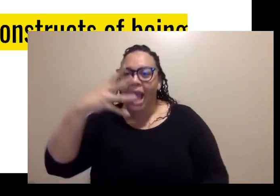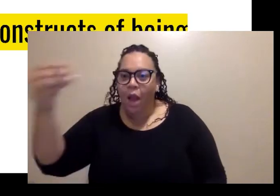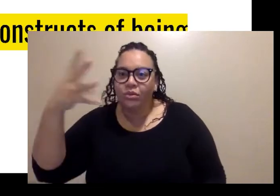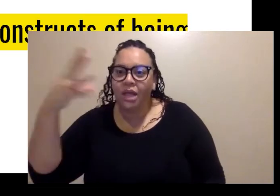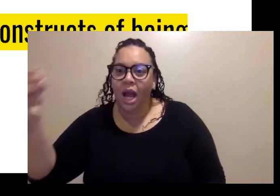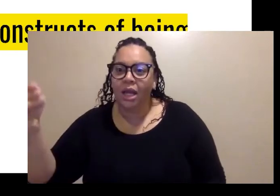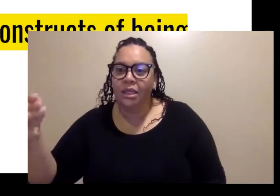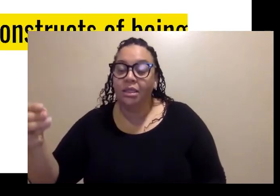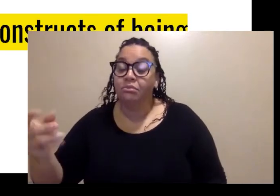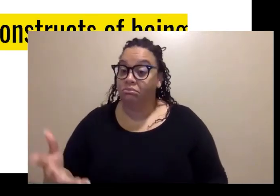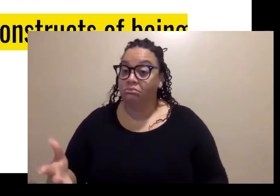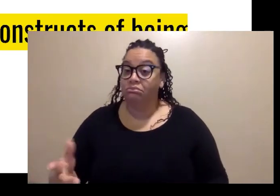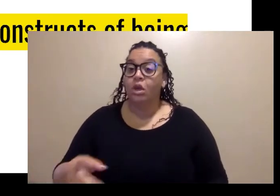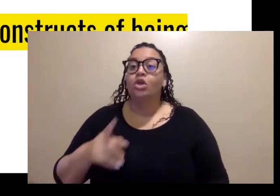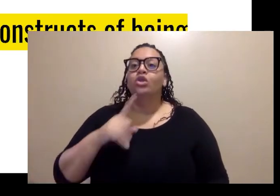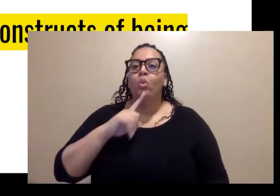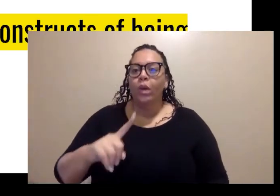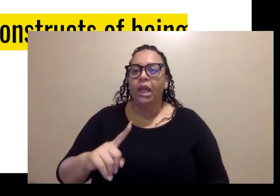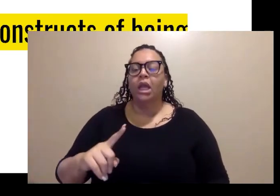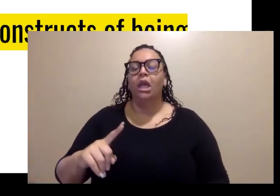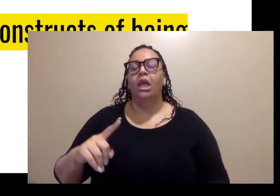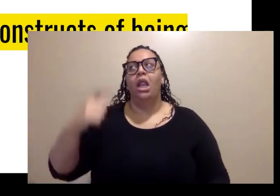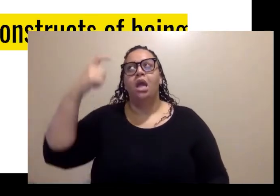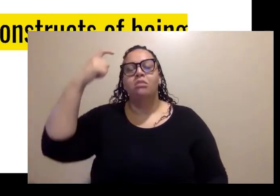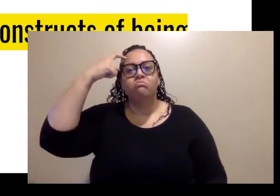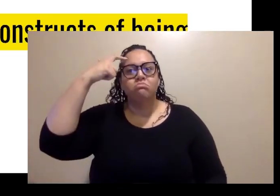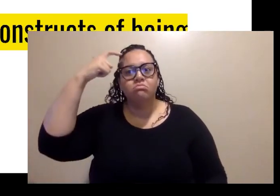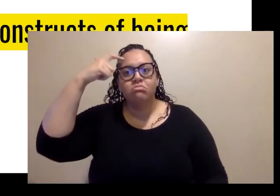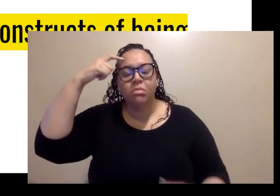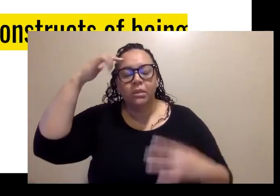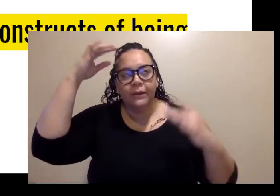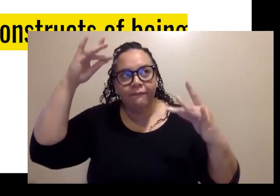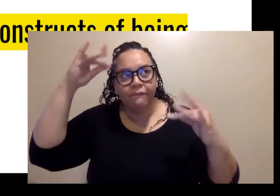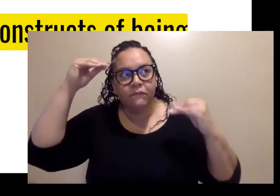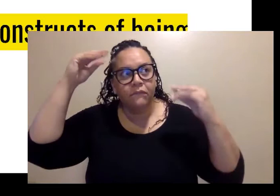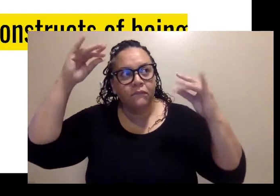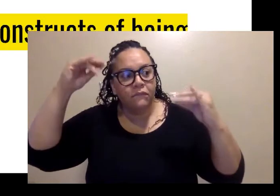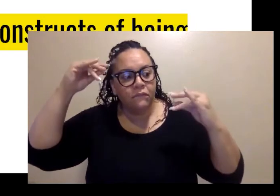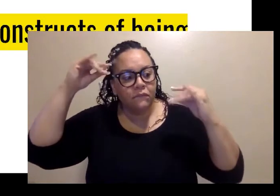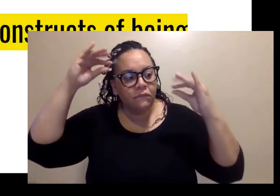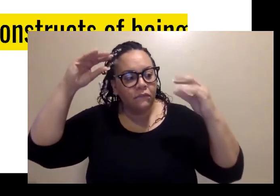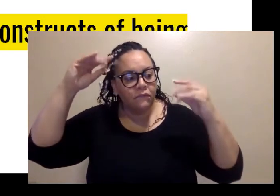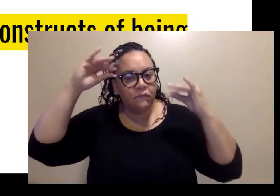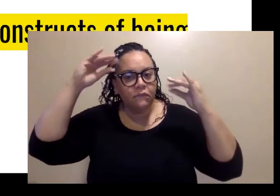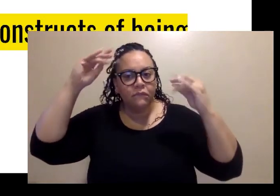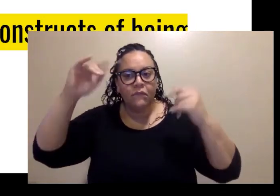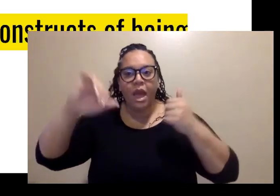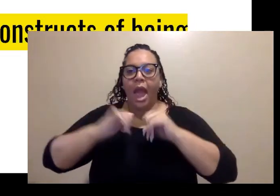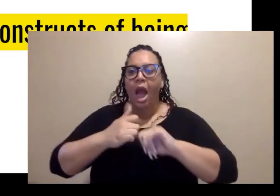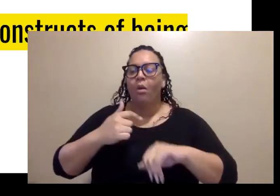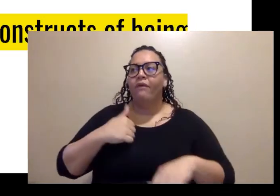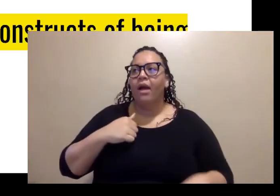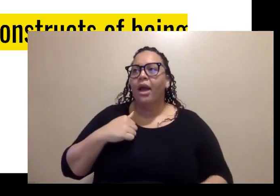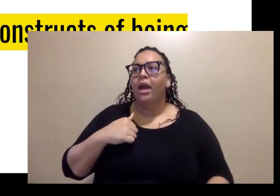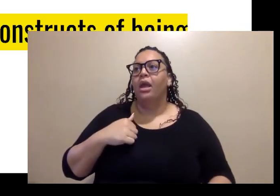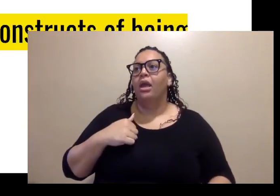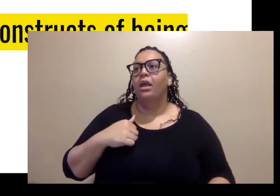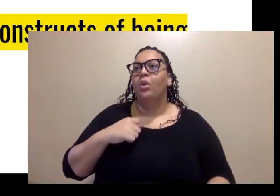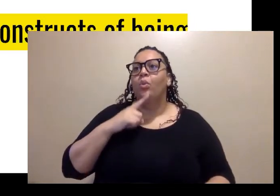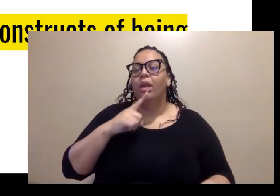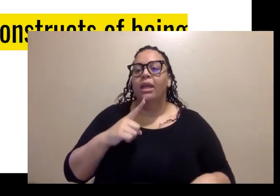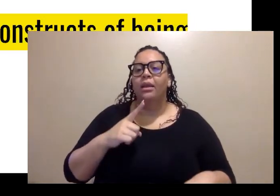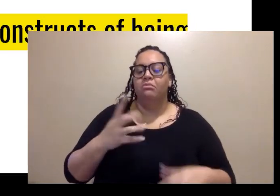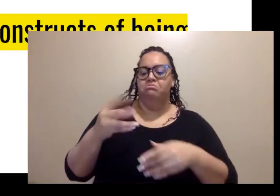some raising in critical consciousness of like, how have I perpetuated just the constructs of what it means to be in nature,